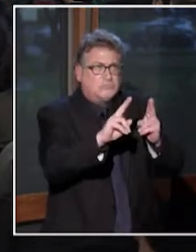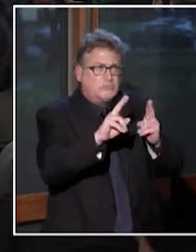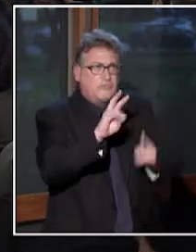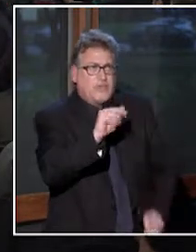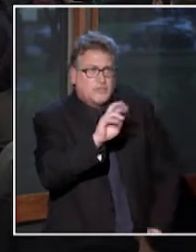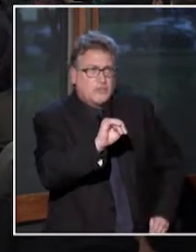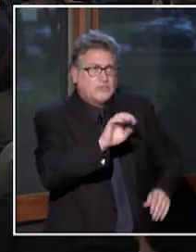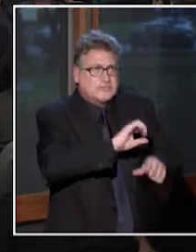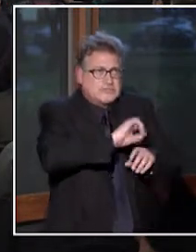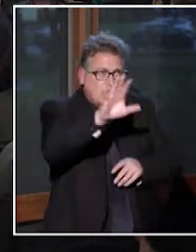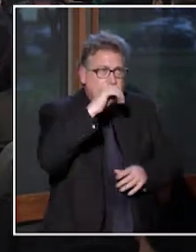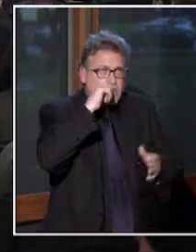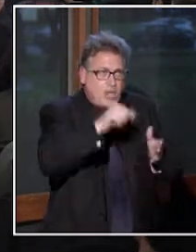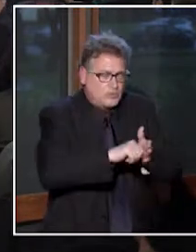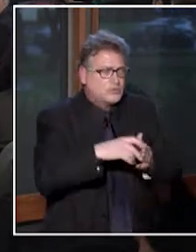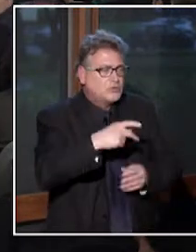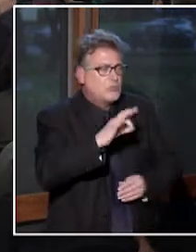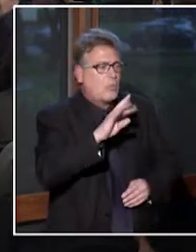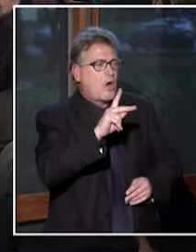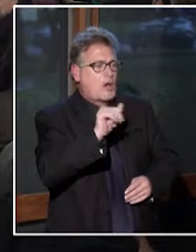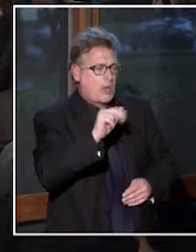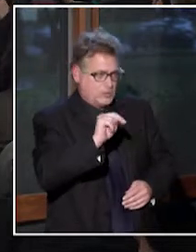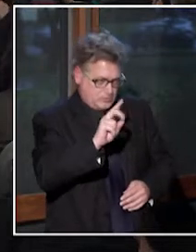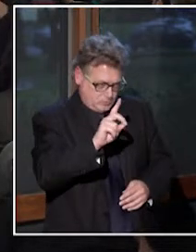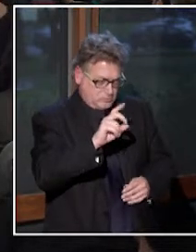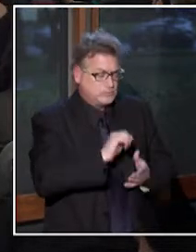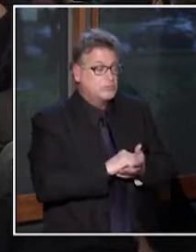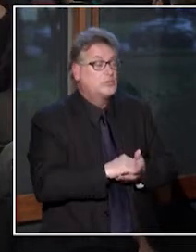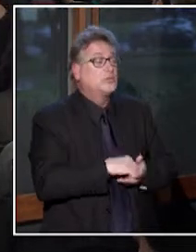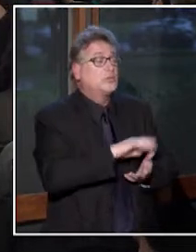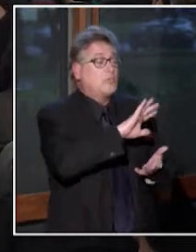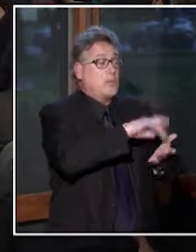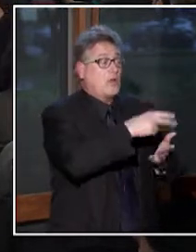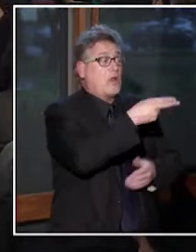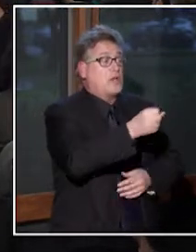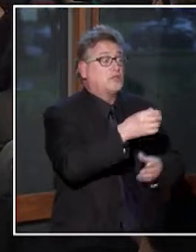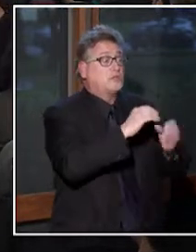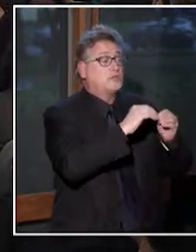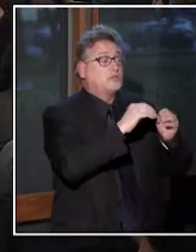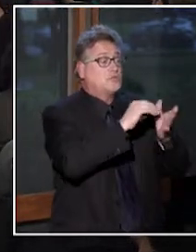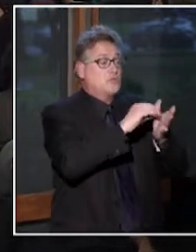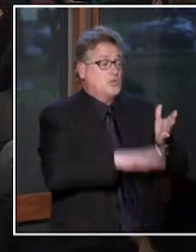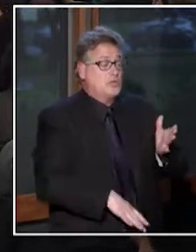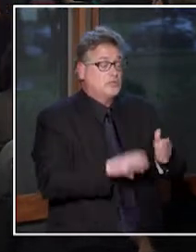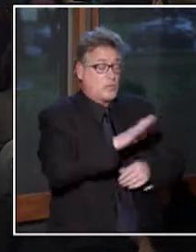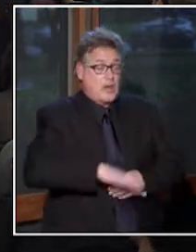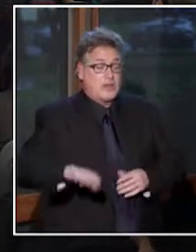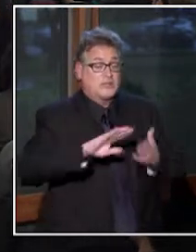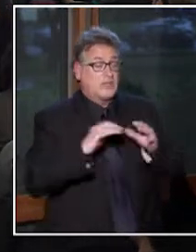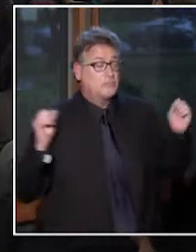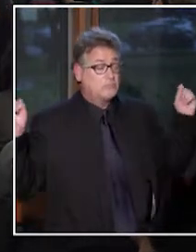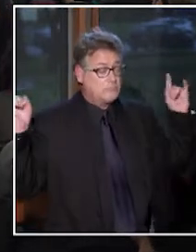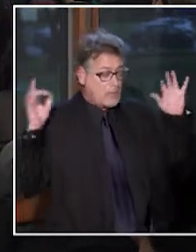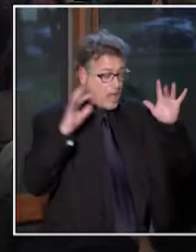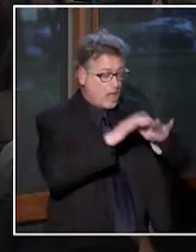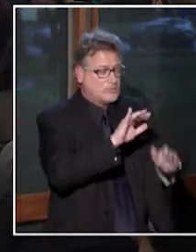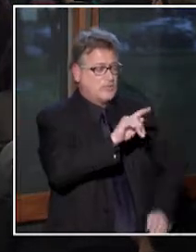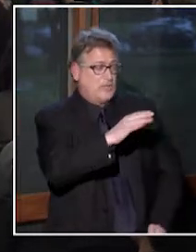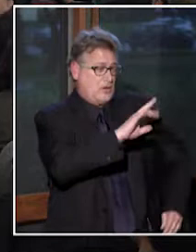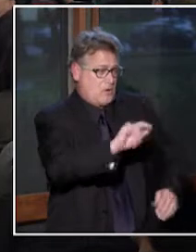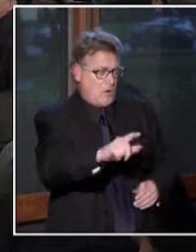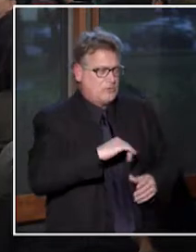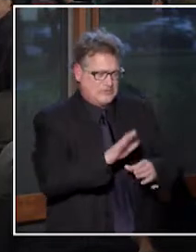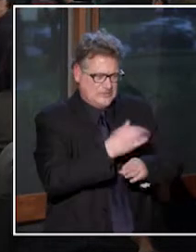Parkland. After the tribute, middle and high school students from around the city rallied to City Hall. We shared our thoughts and ideas with the mayor, and